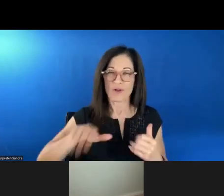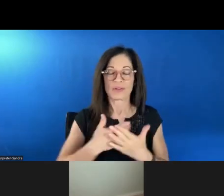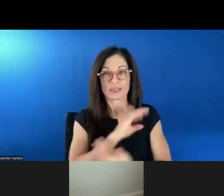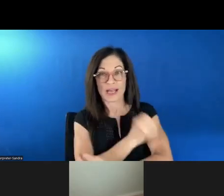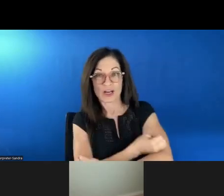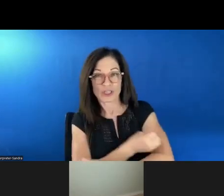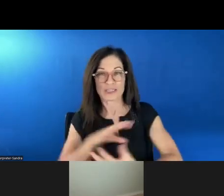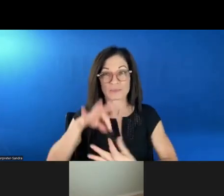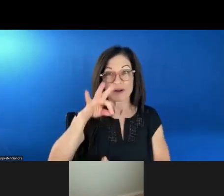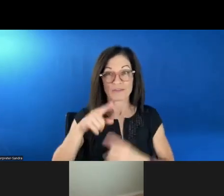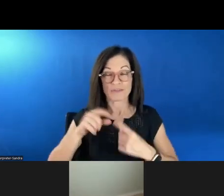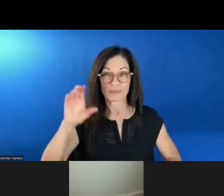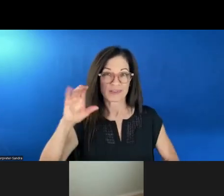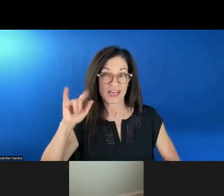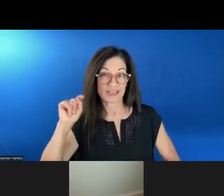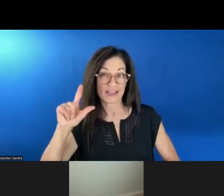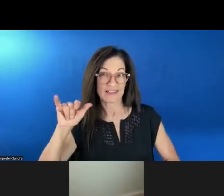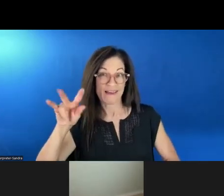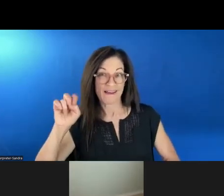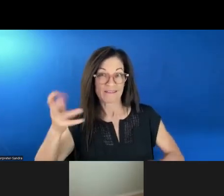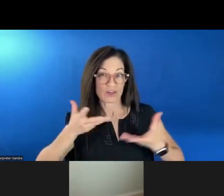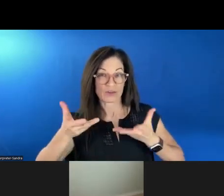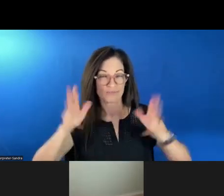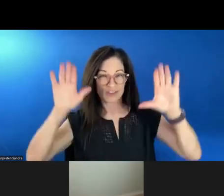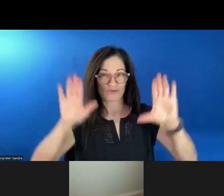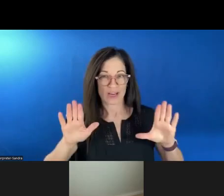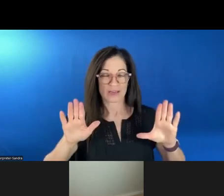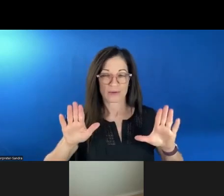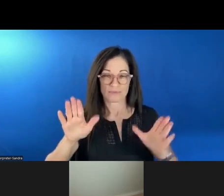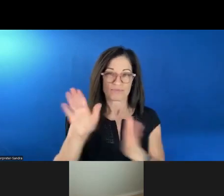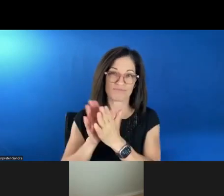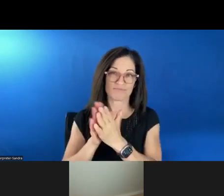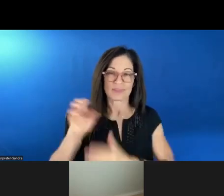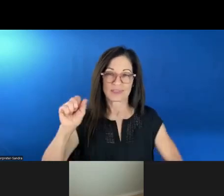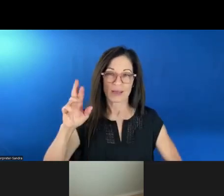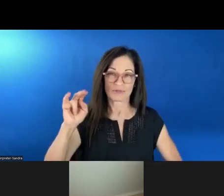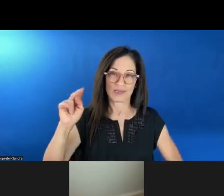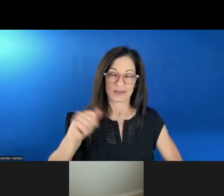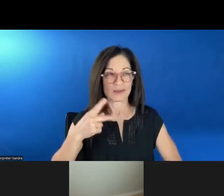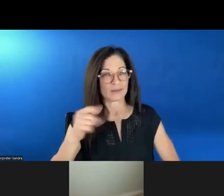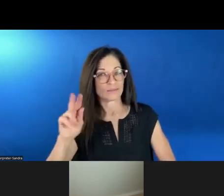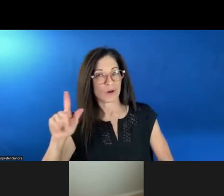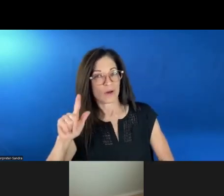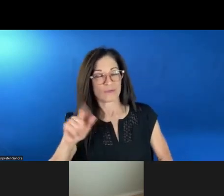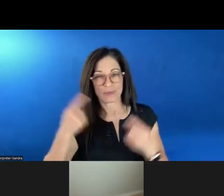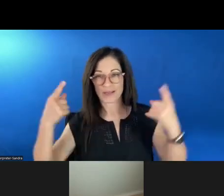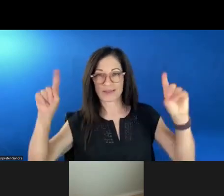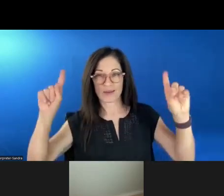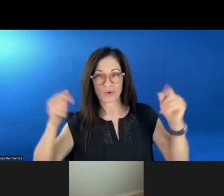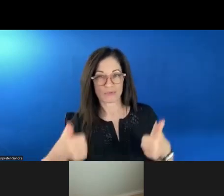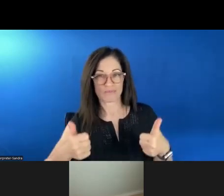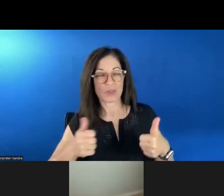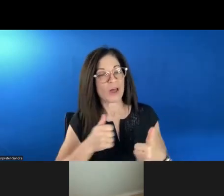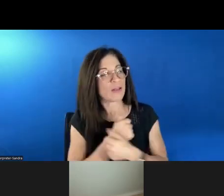the CIT live interaction. It's great. Shout out to Sabrina and Paul for making that happen, and really